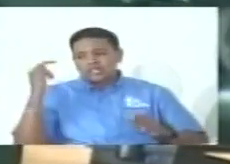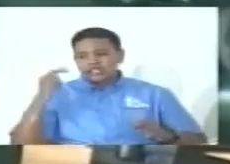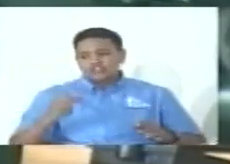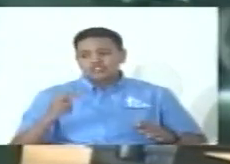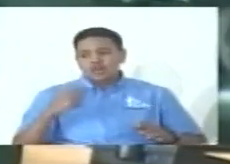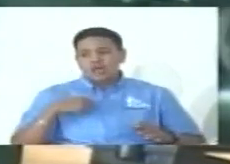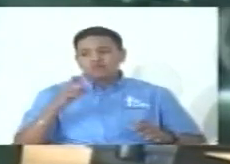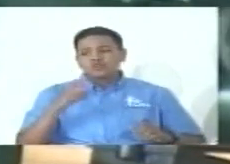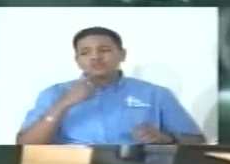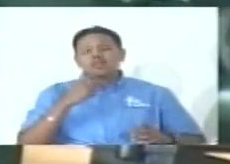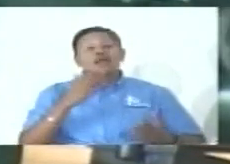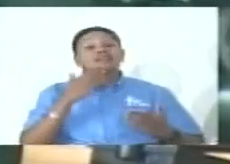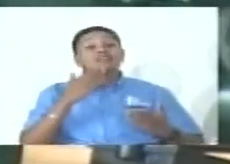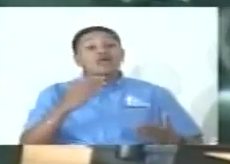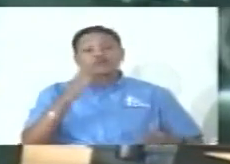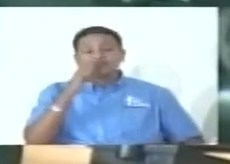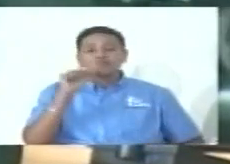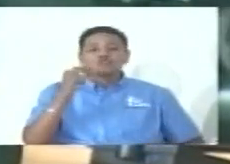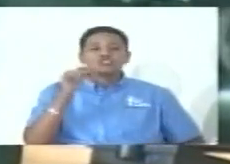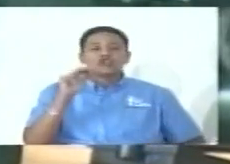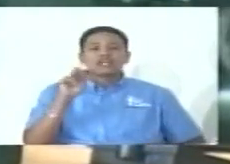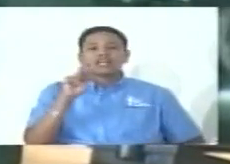Robinson.